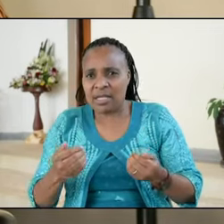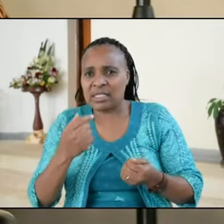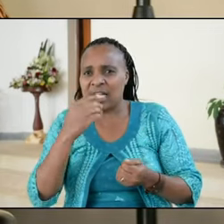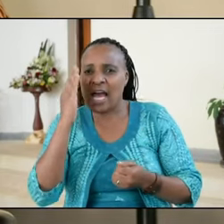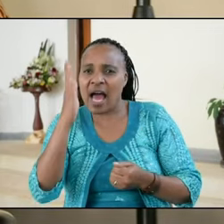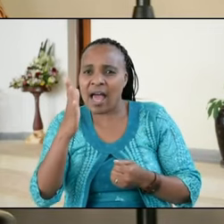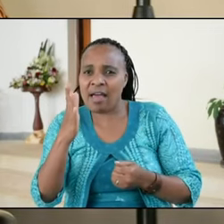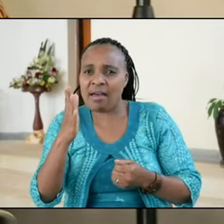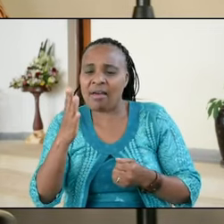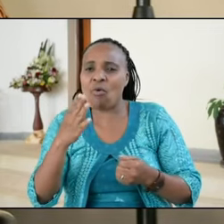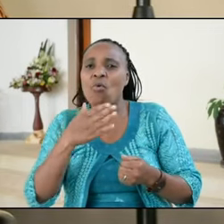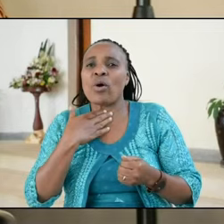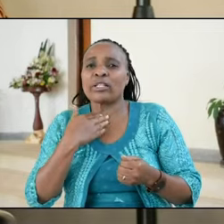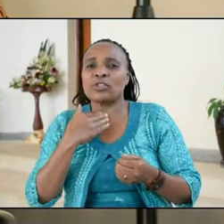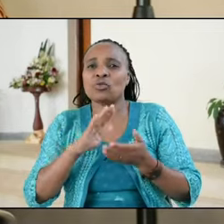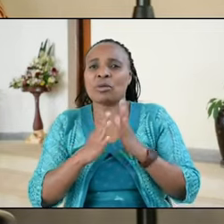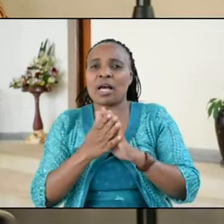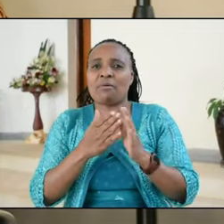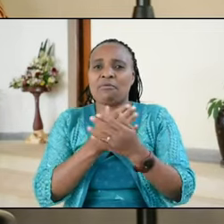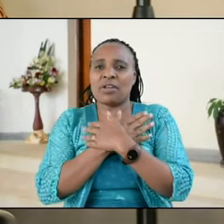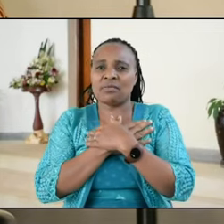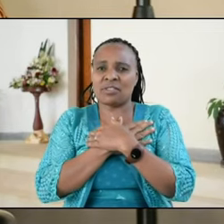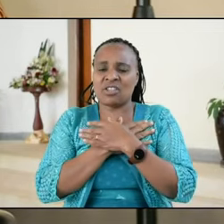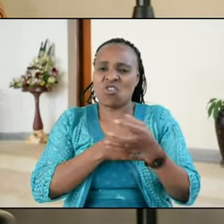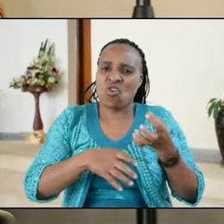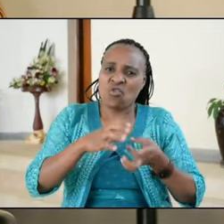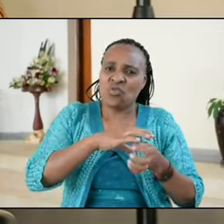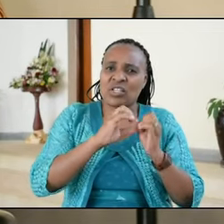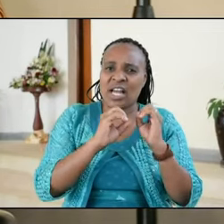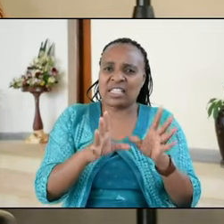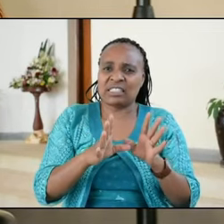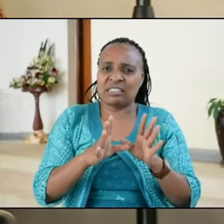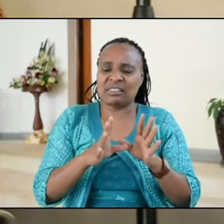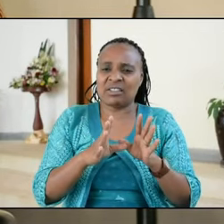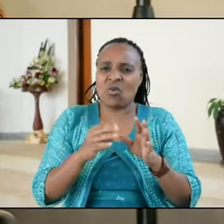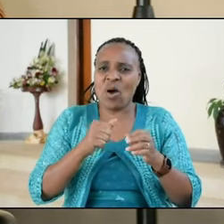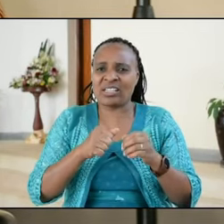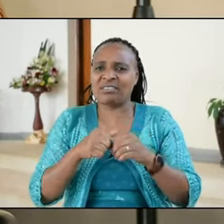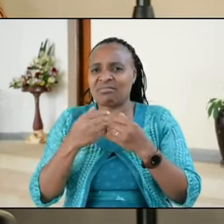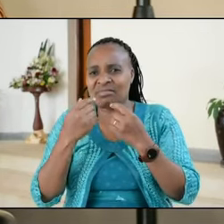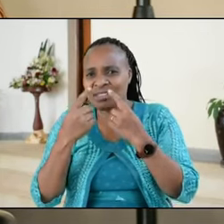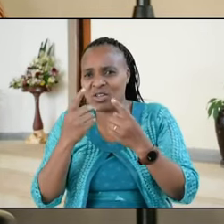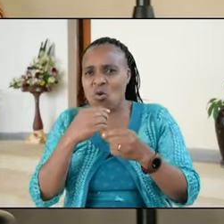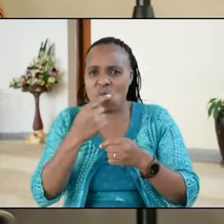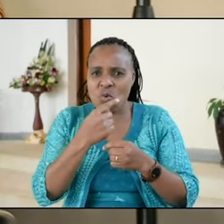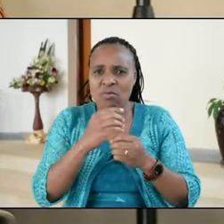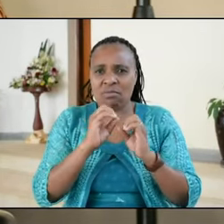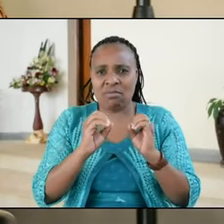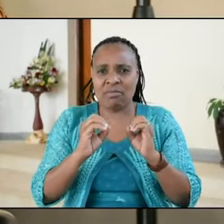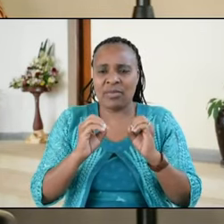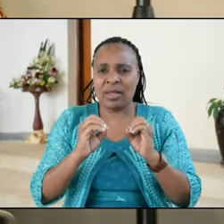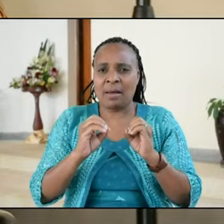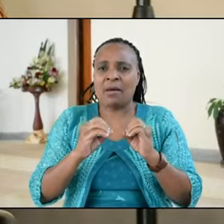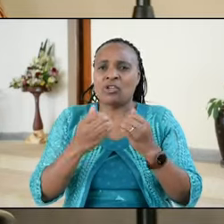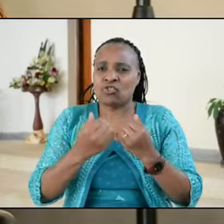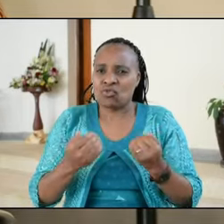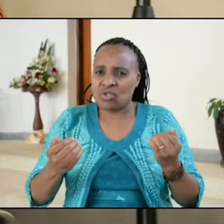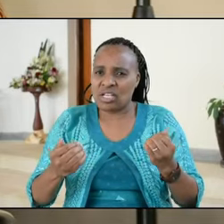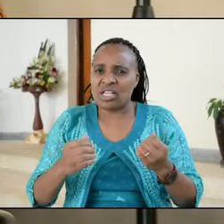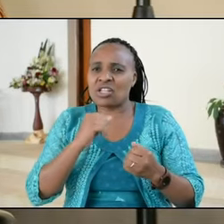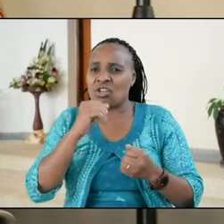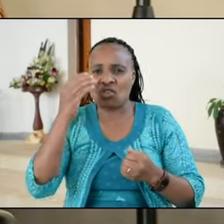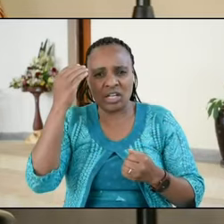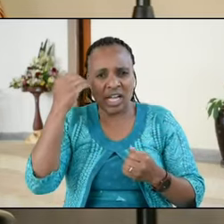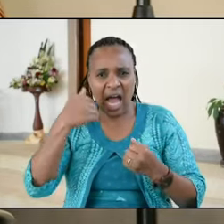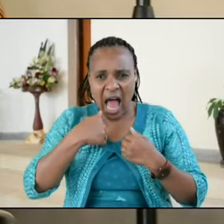friends. And no complication, no tension, the way you young people say. Children, they don't have